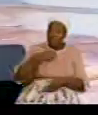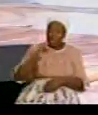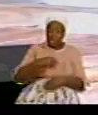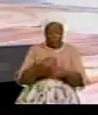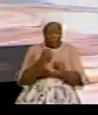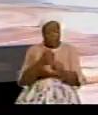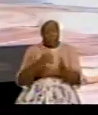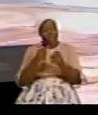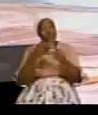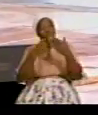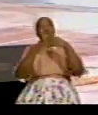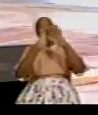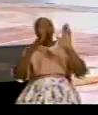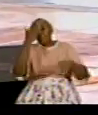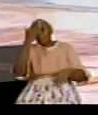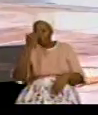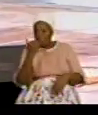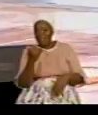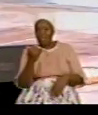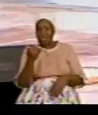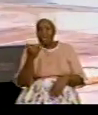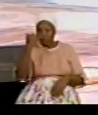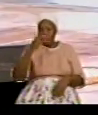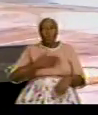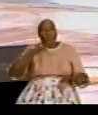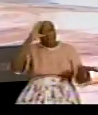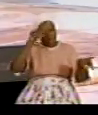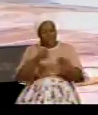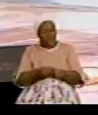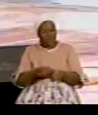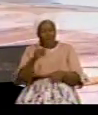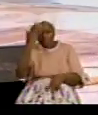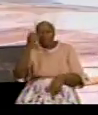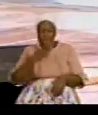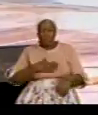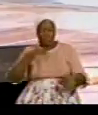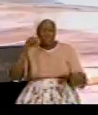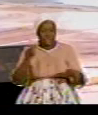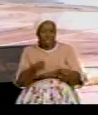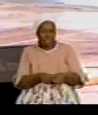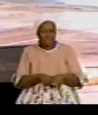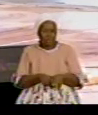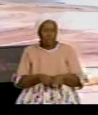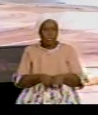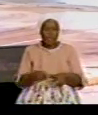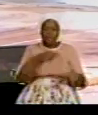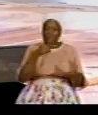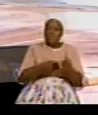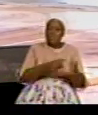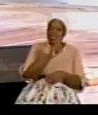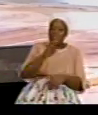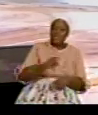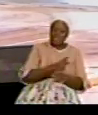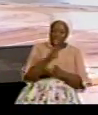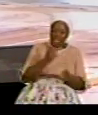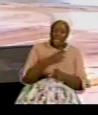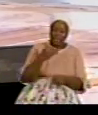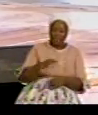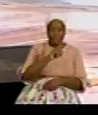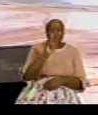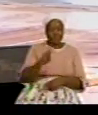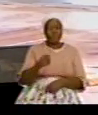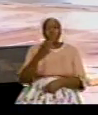to heaven. Why? My brother, why, my sister, this kind of question,